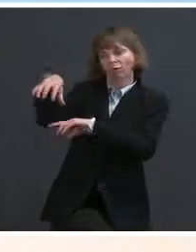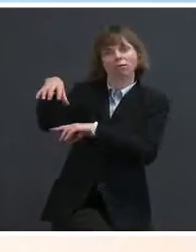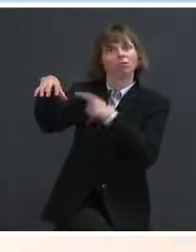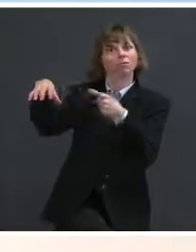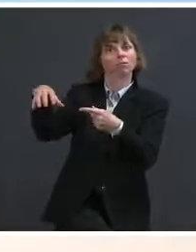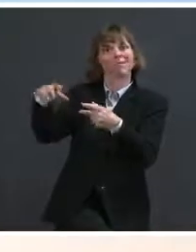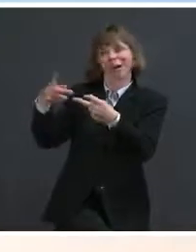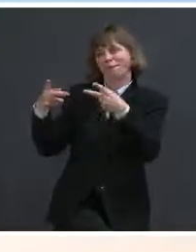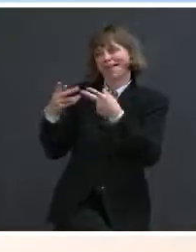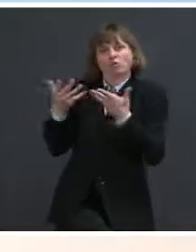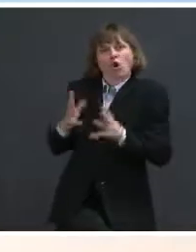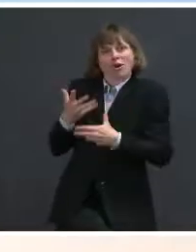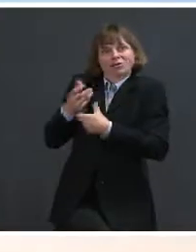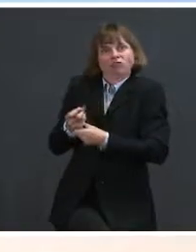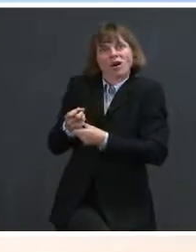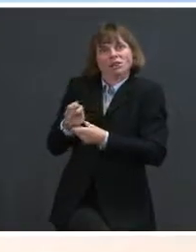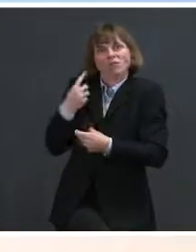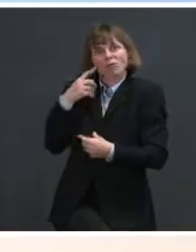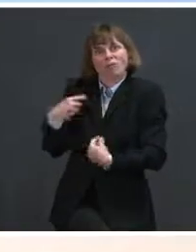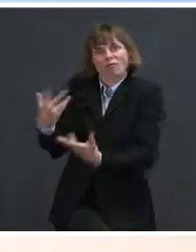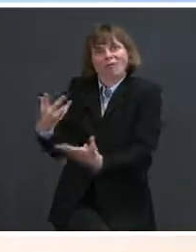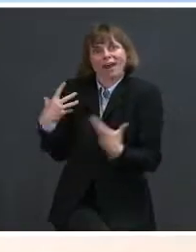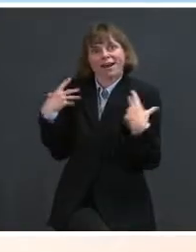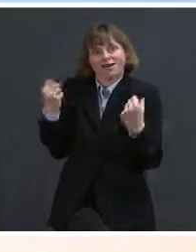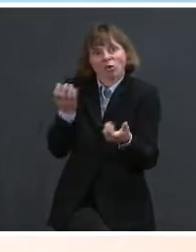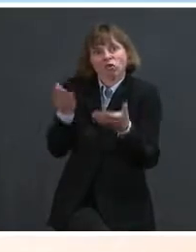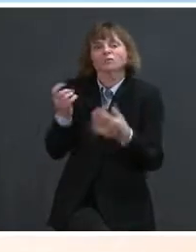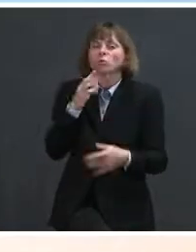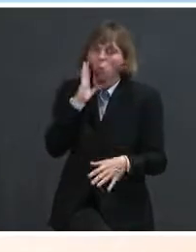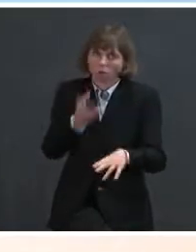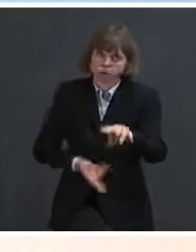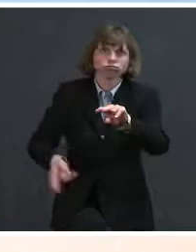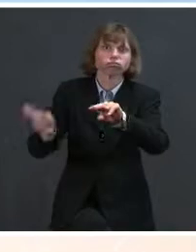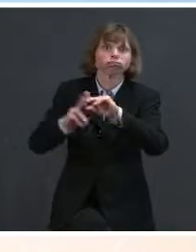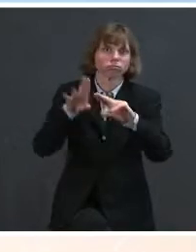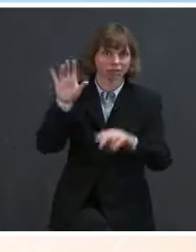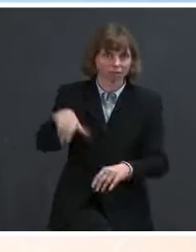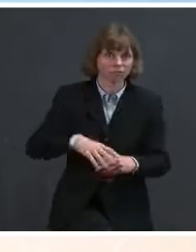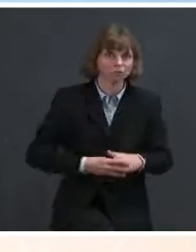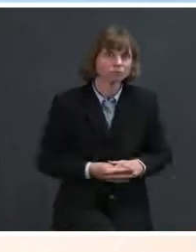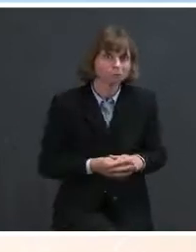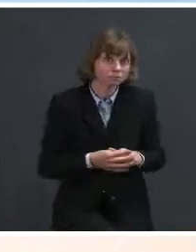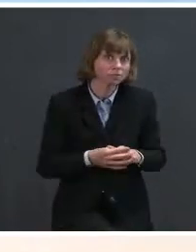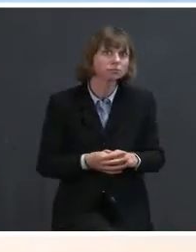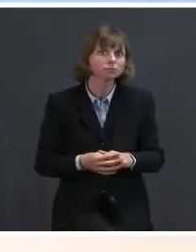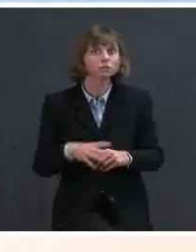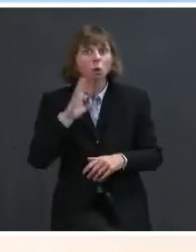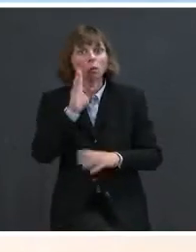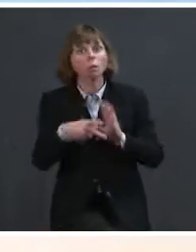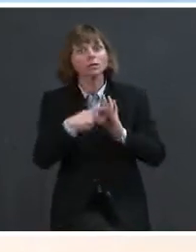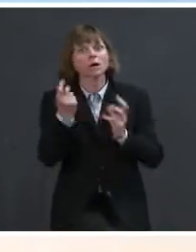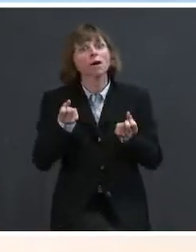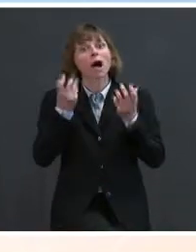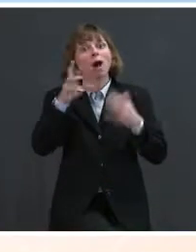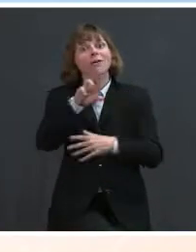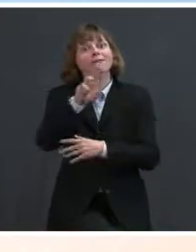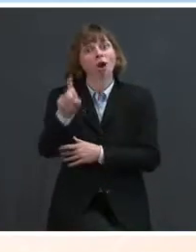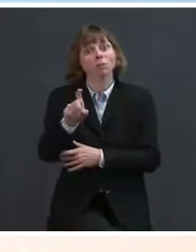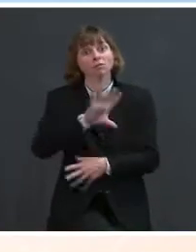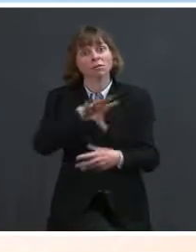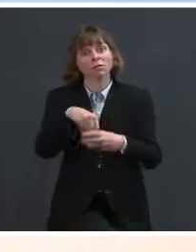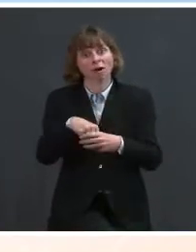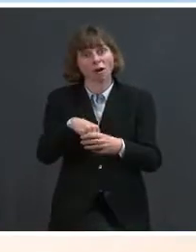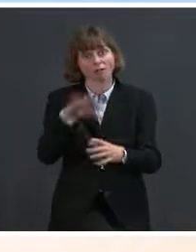services, and so this will dramatically increase that. We're going to double the number of pharmacies participating in the federal